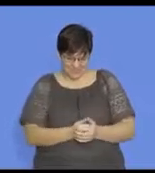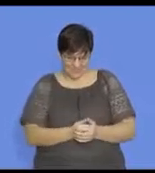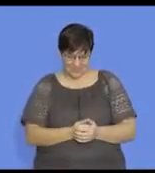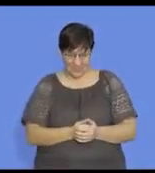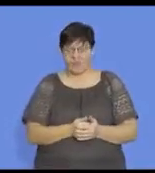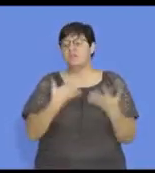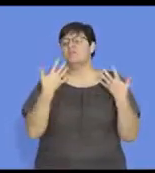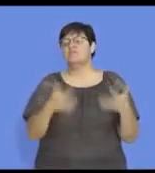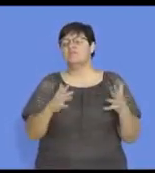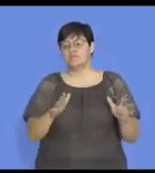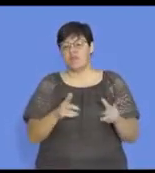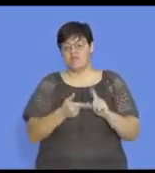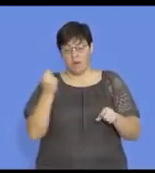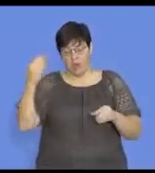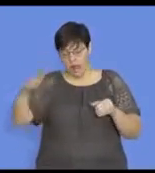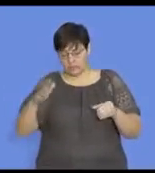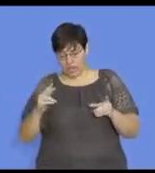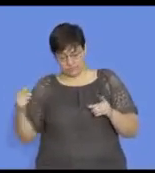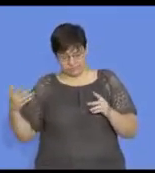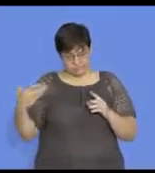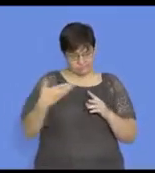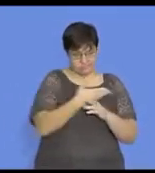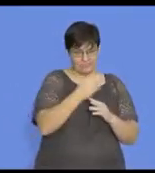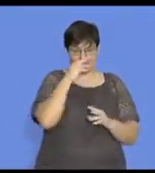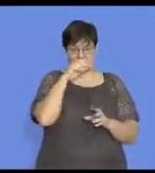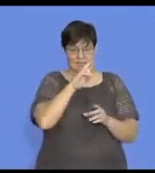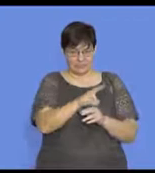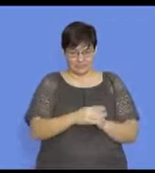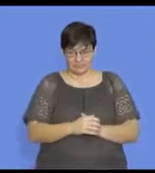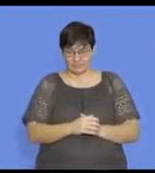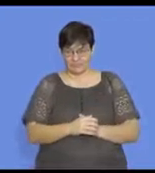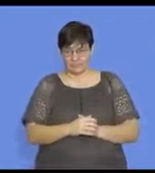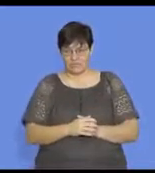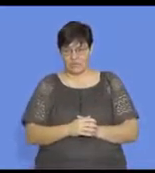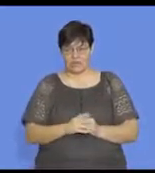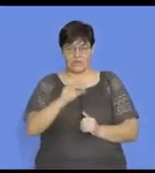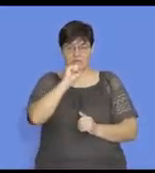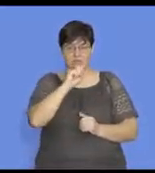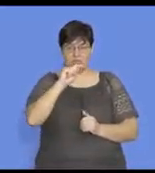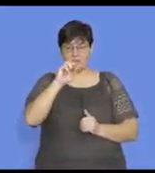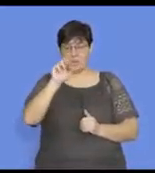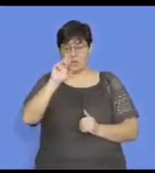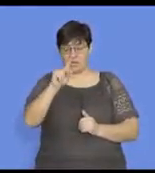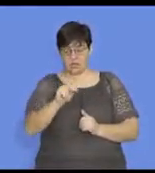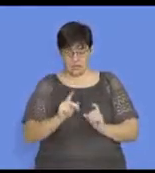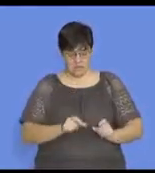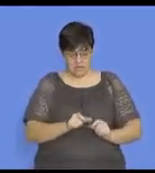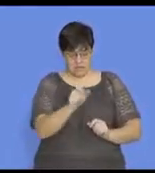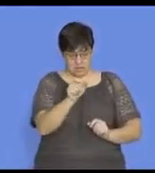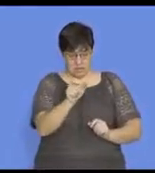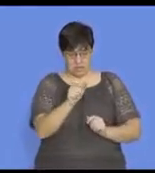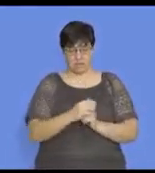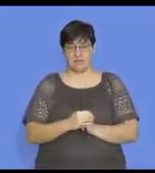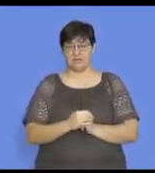from the outside to the inside. So there we go, let's put a little stalk over there. Now, when we think of